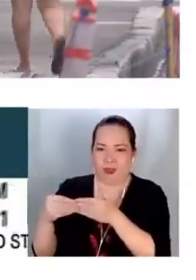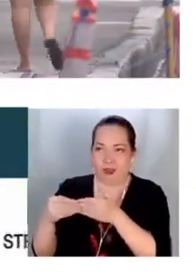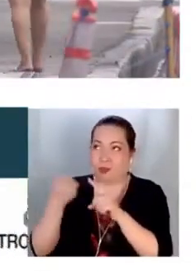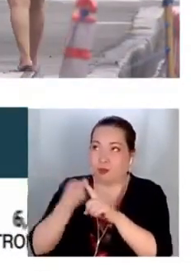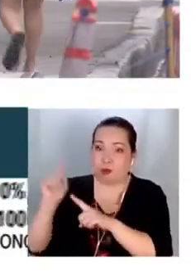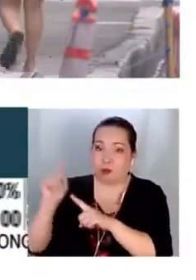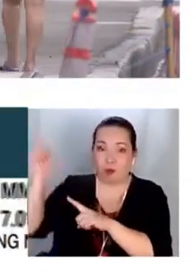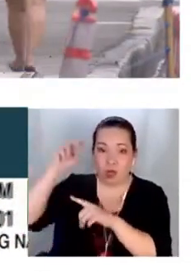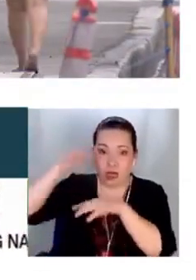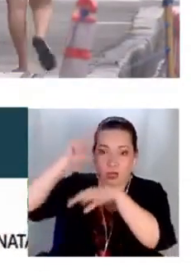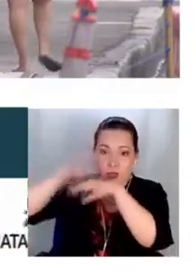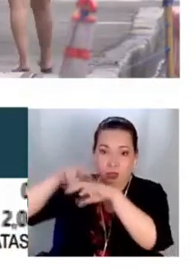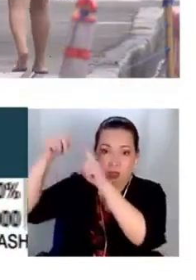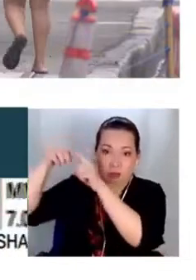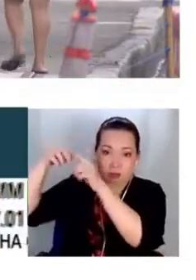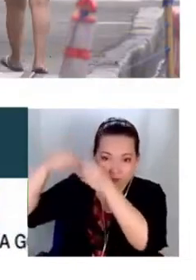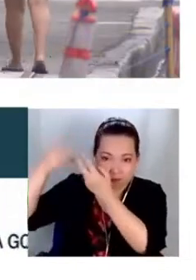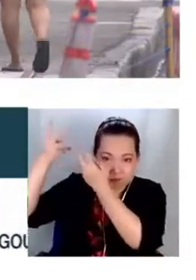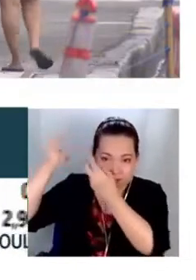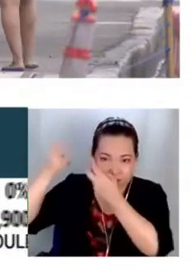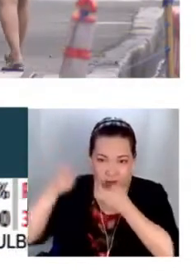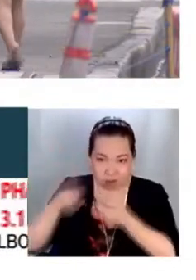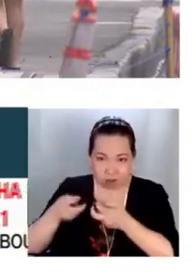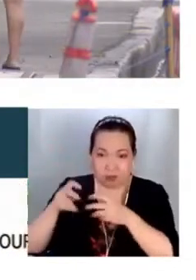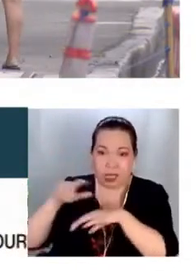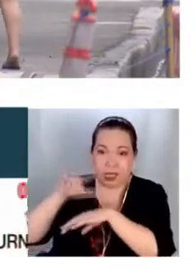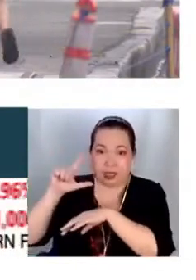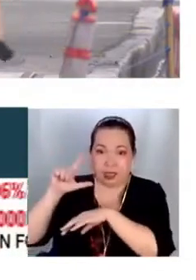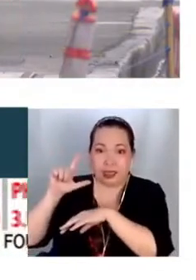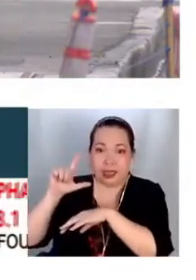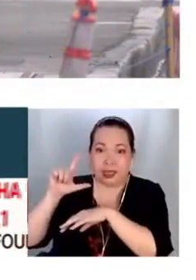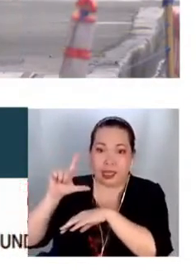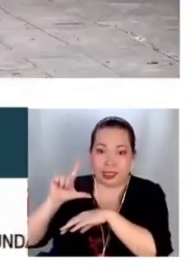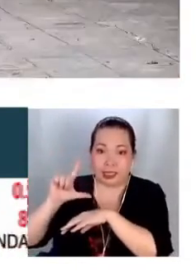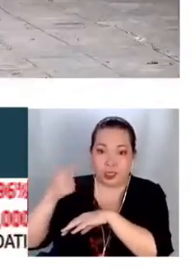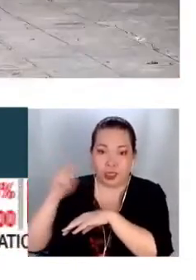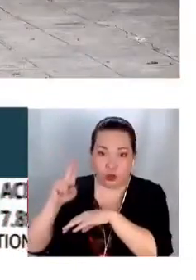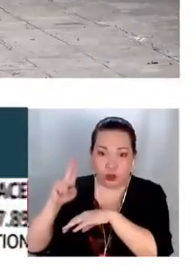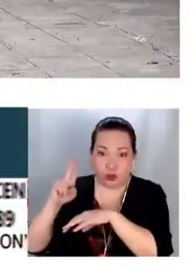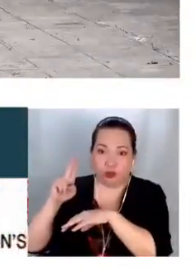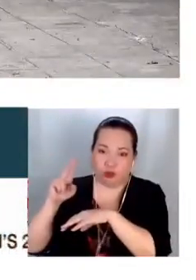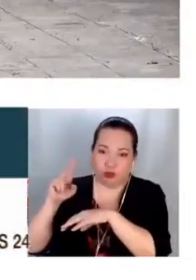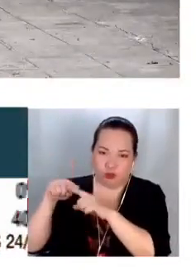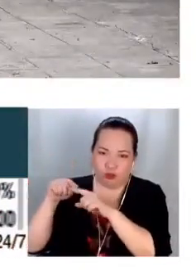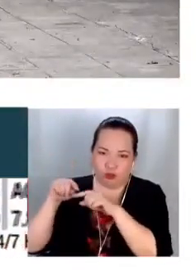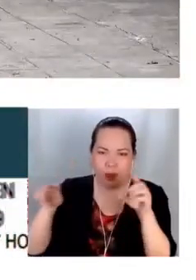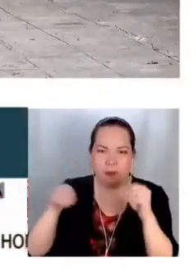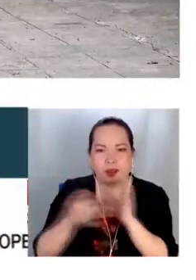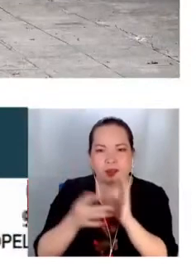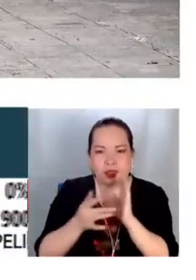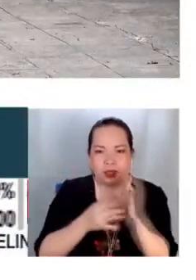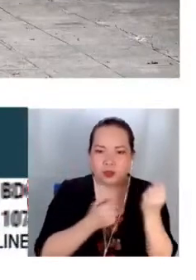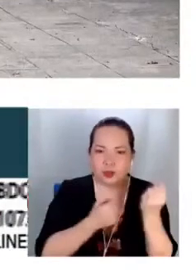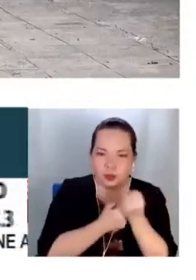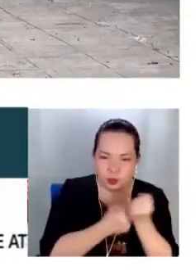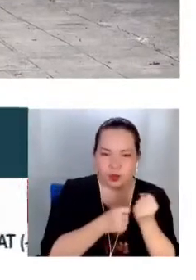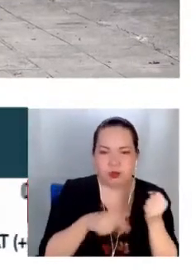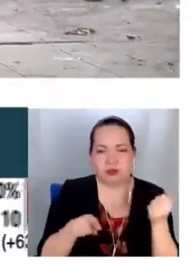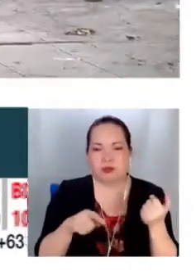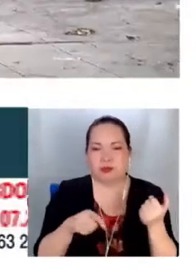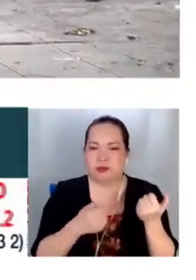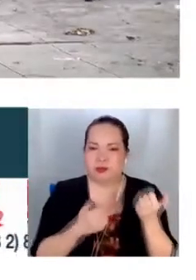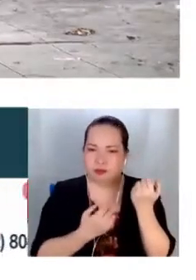able to provide in terms of technical assistance. And if you look at it really,